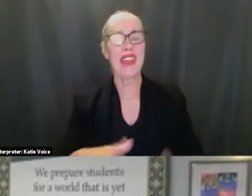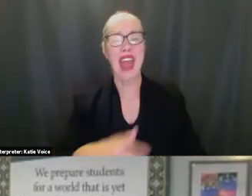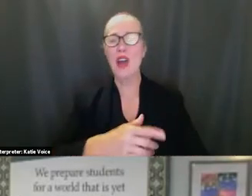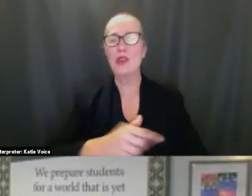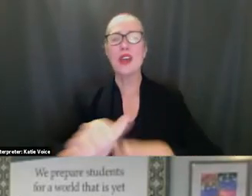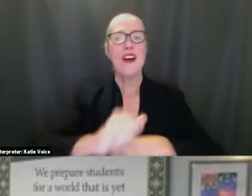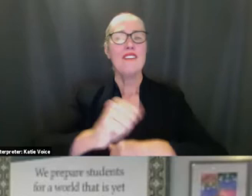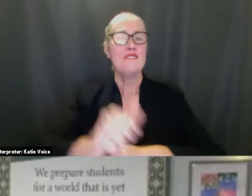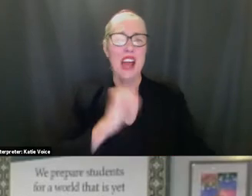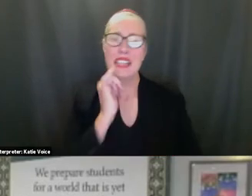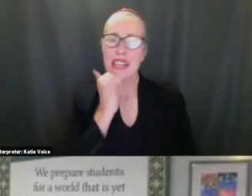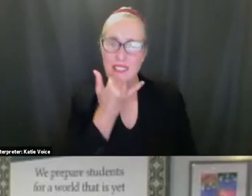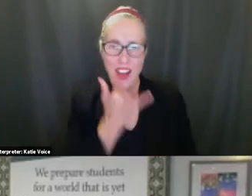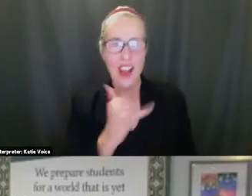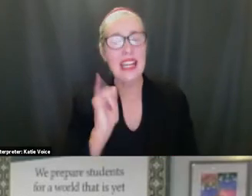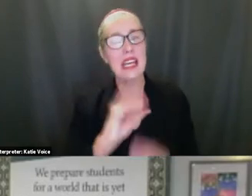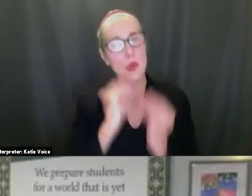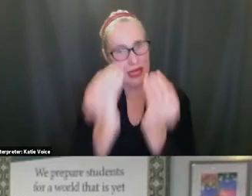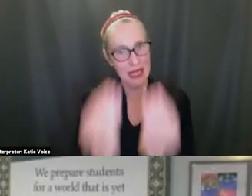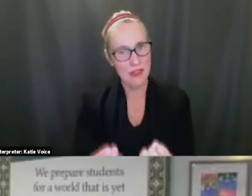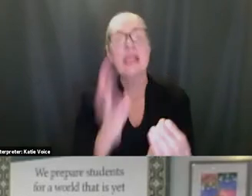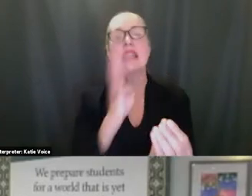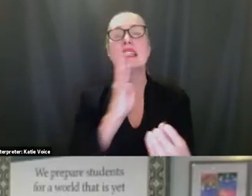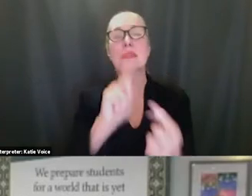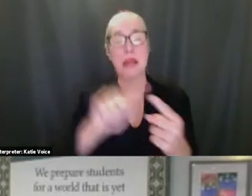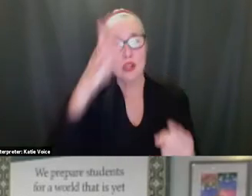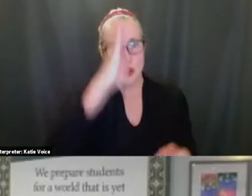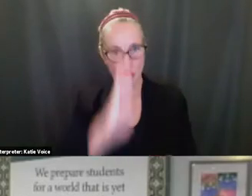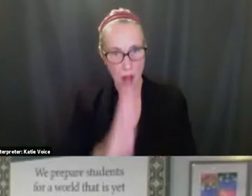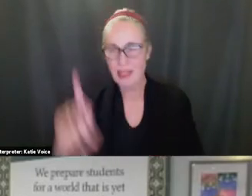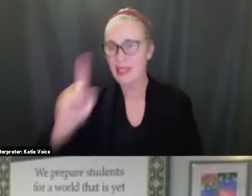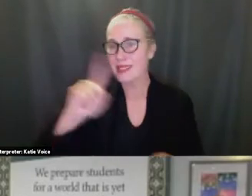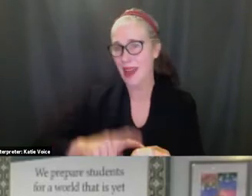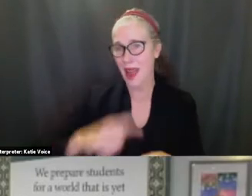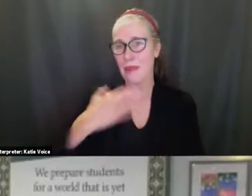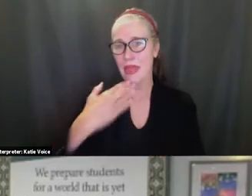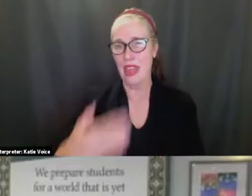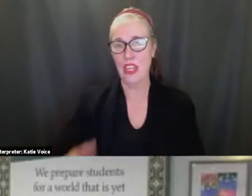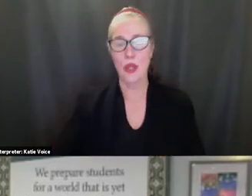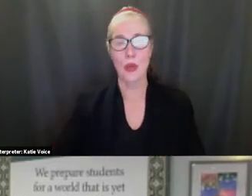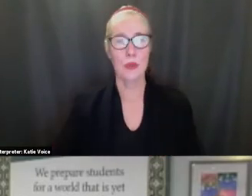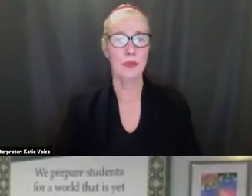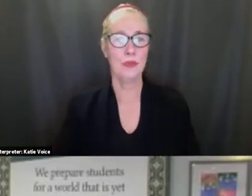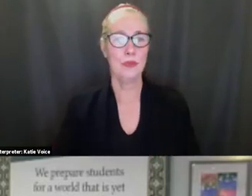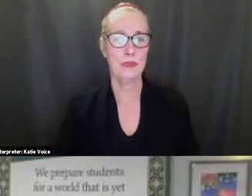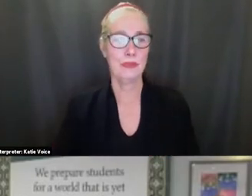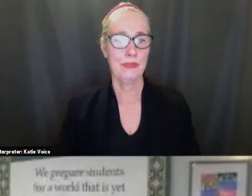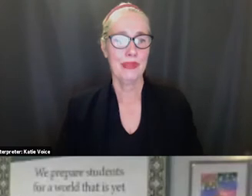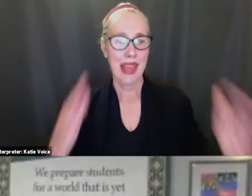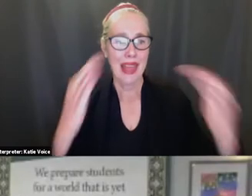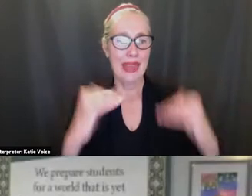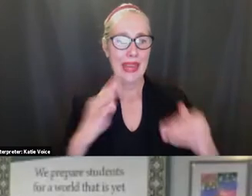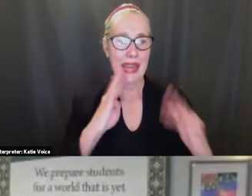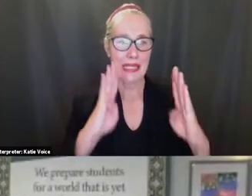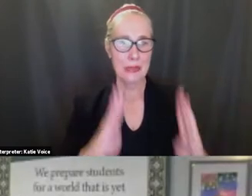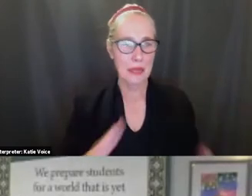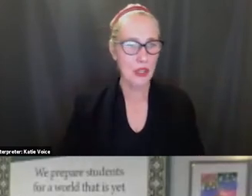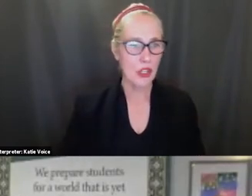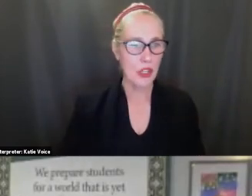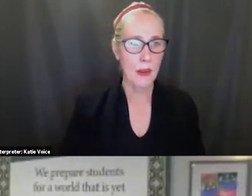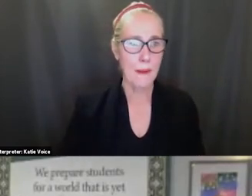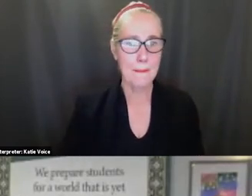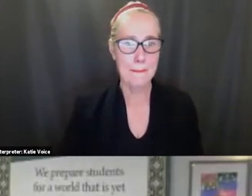will be given to him god and he thank you next speaker is sonia